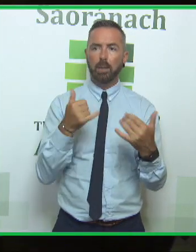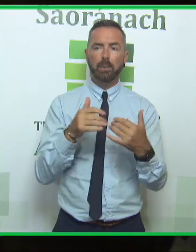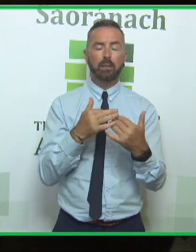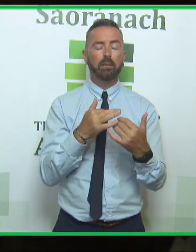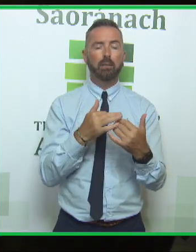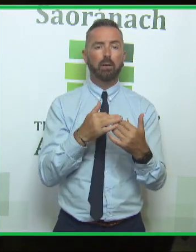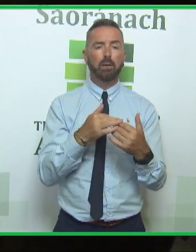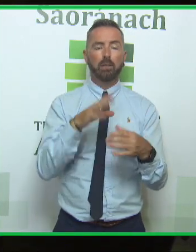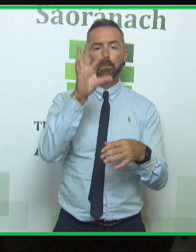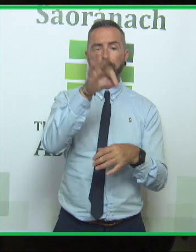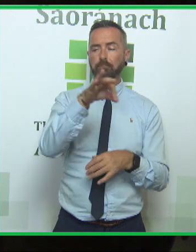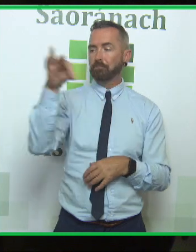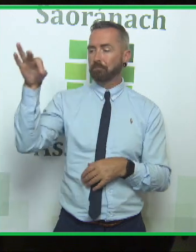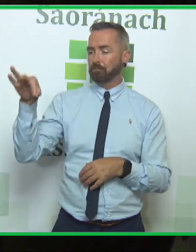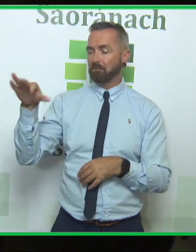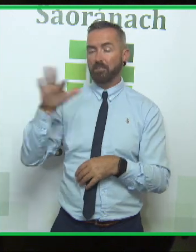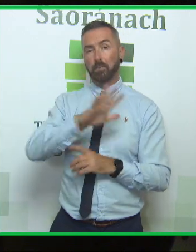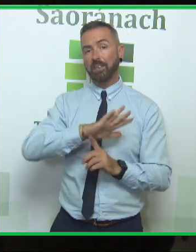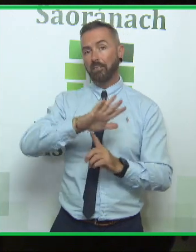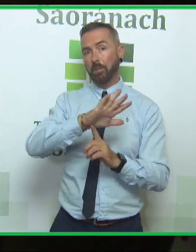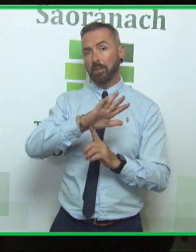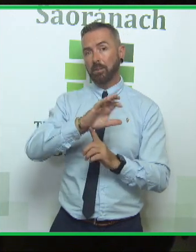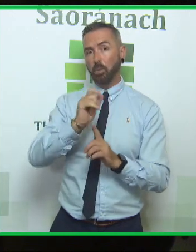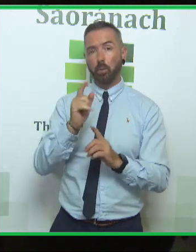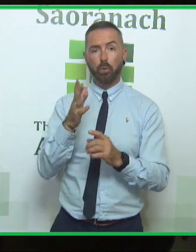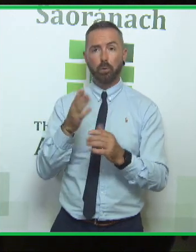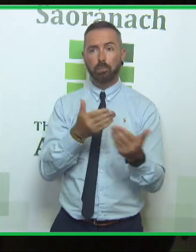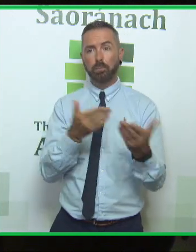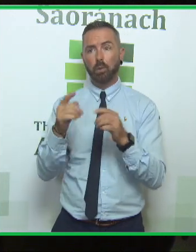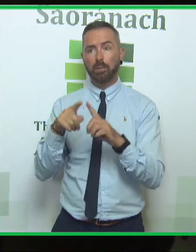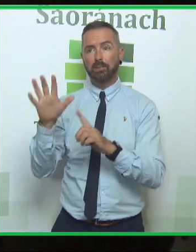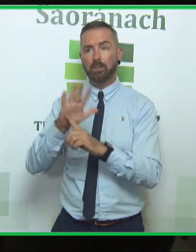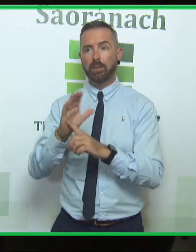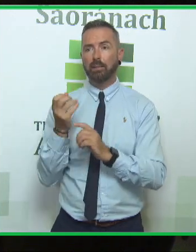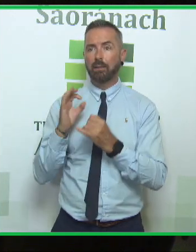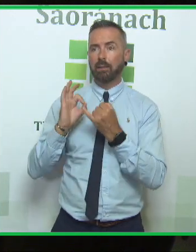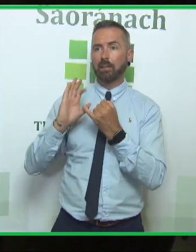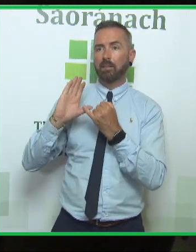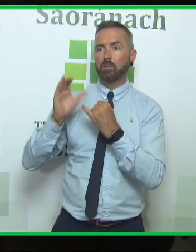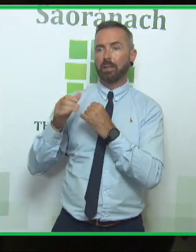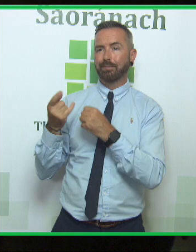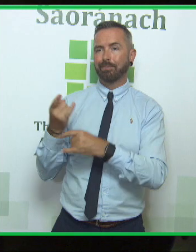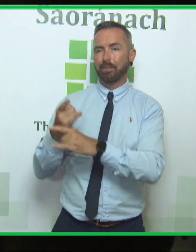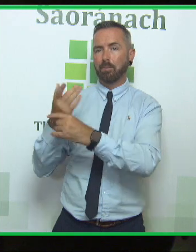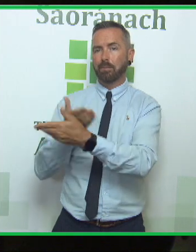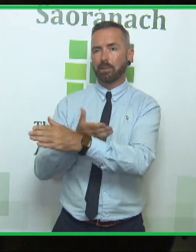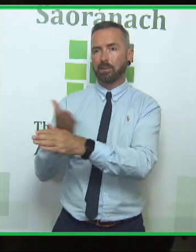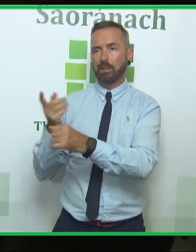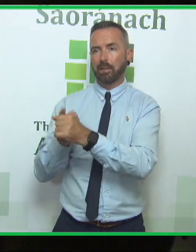the environment they're in, removed from the queues, etc., to give themselves a chance to start again.